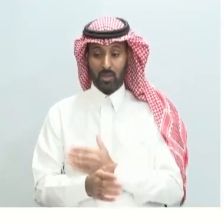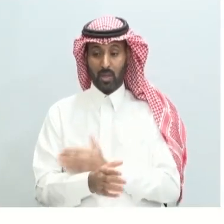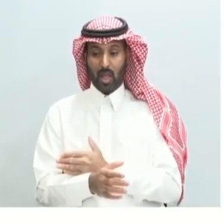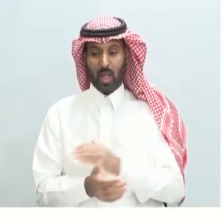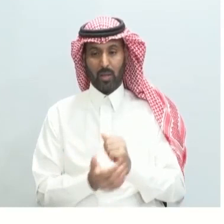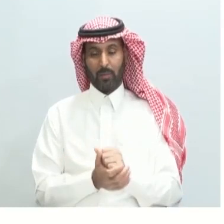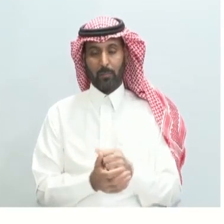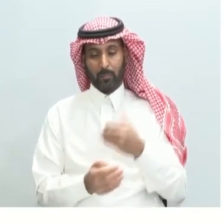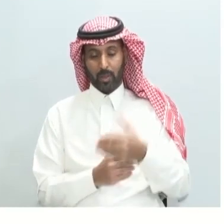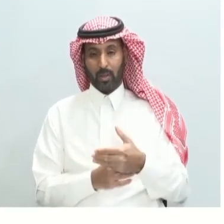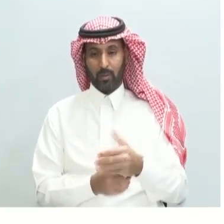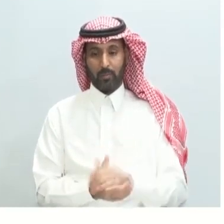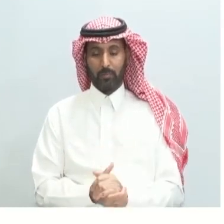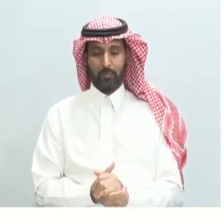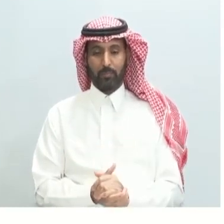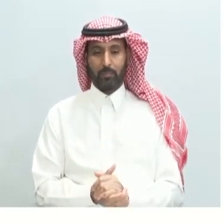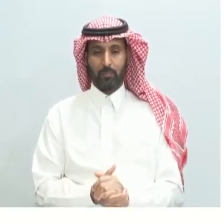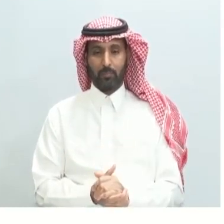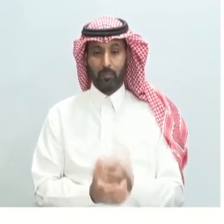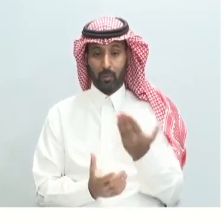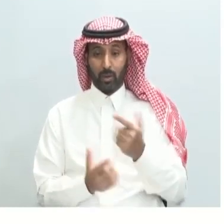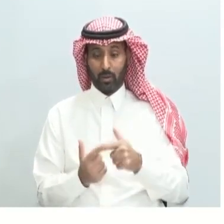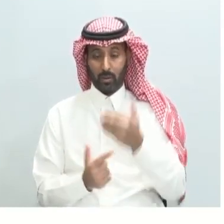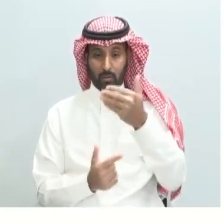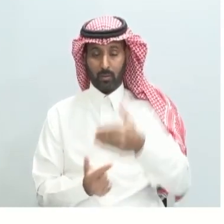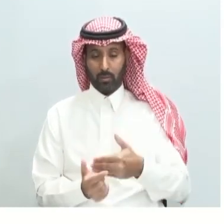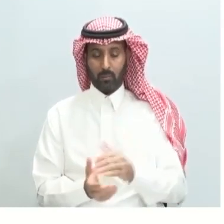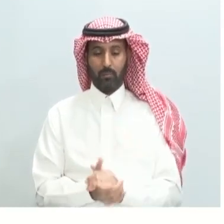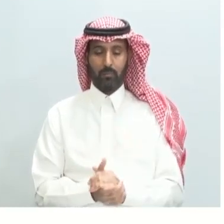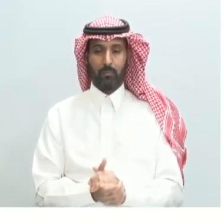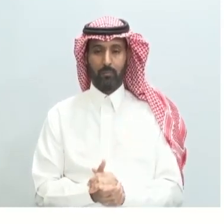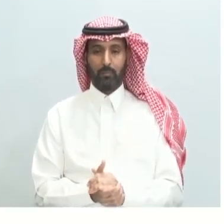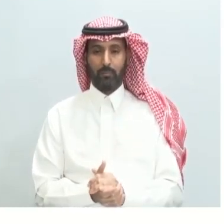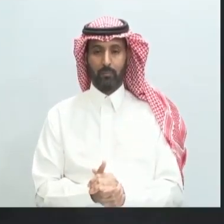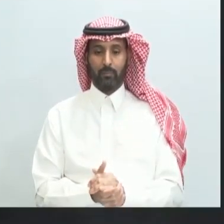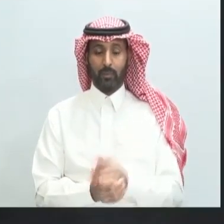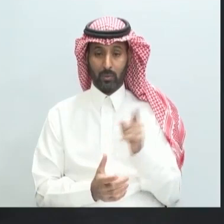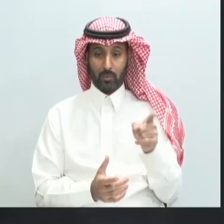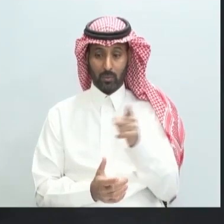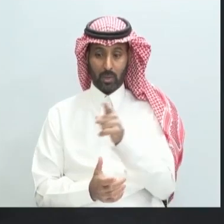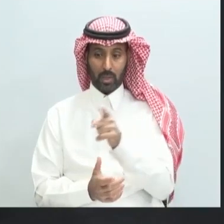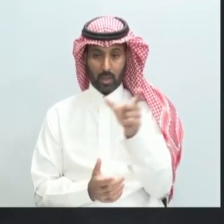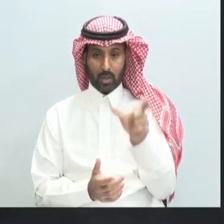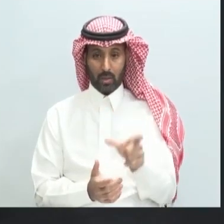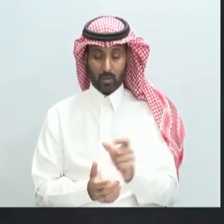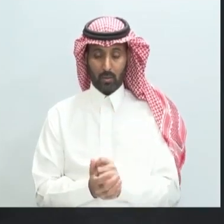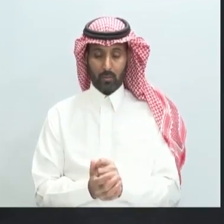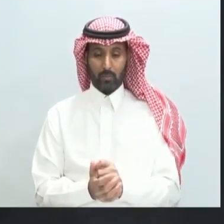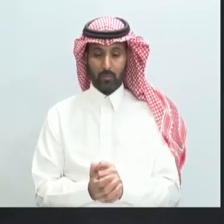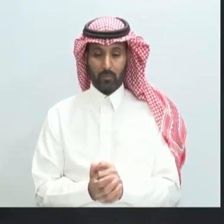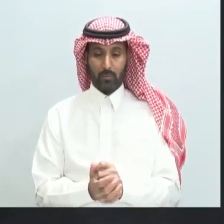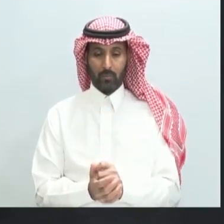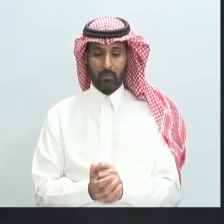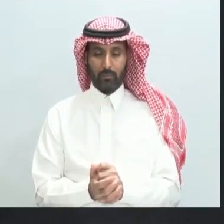tired. So I'm going to read it now one more time. I'm going to point, and I would like you to